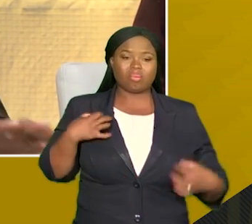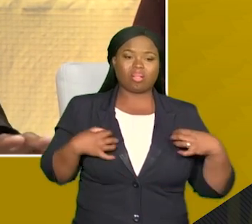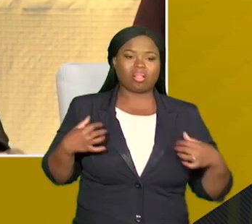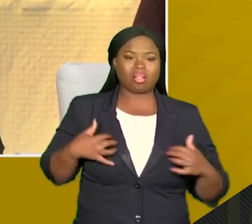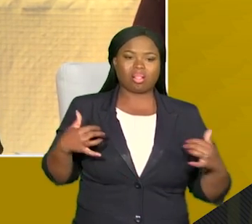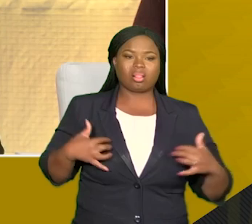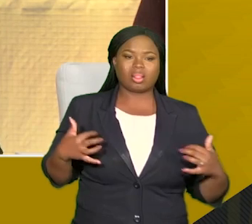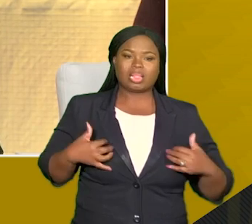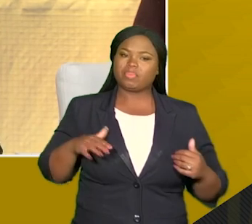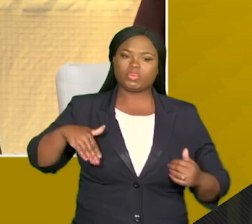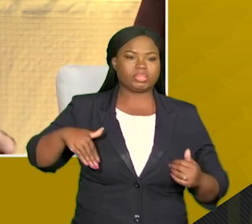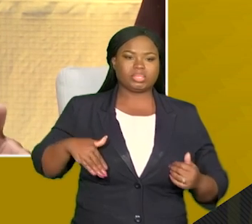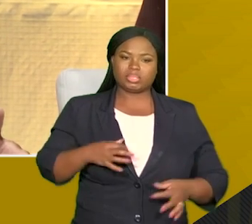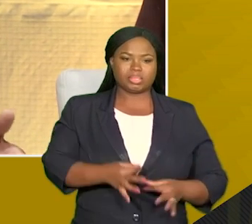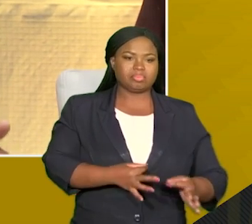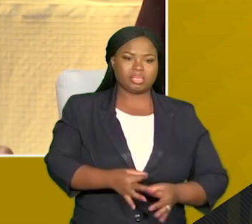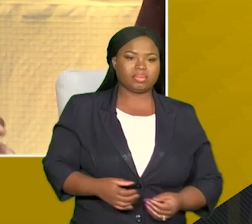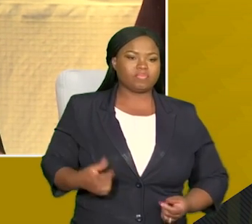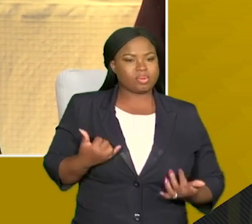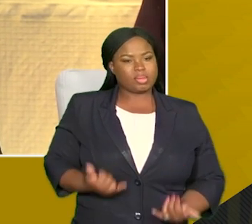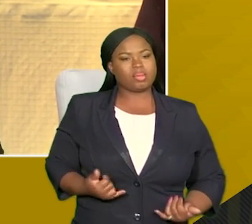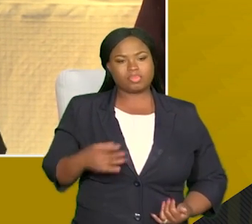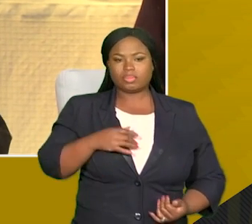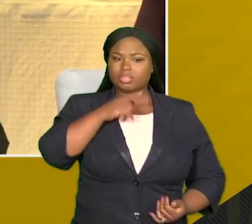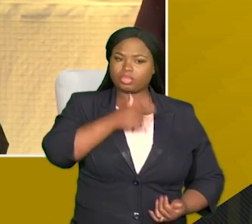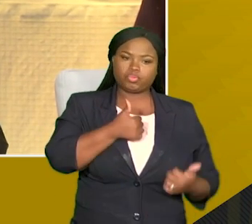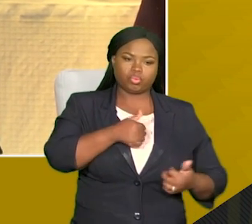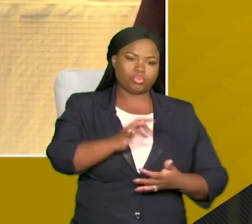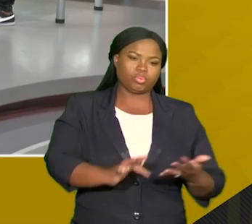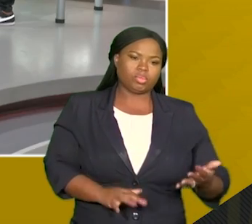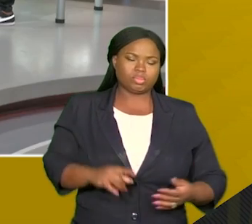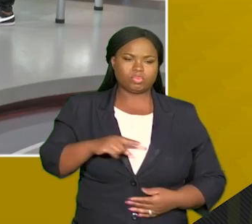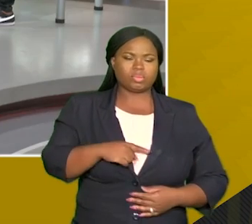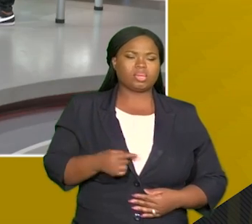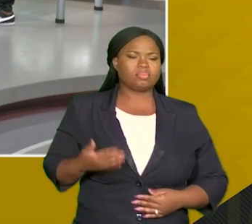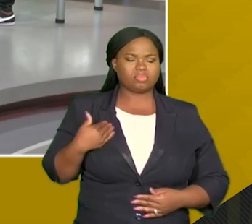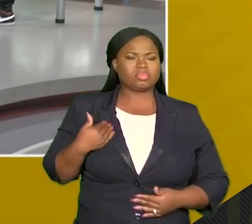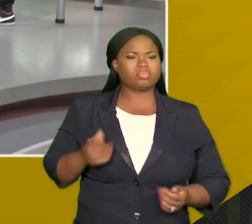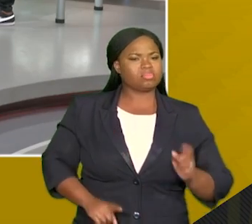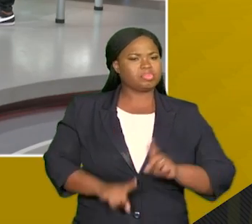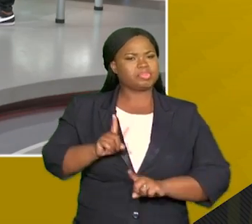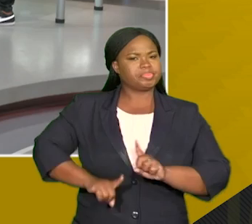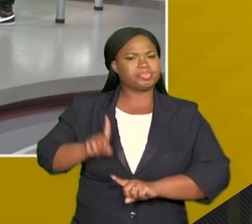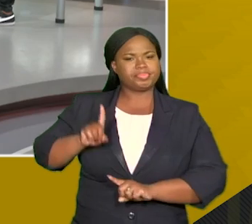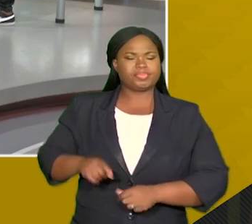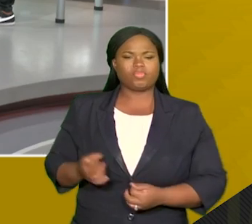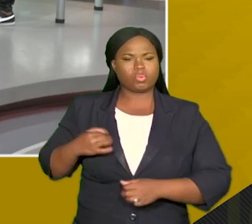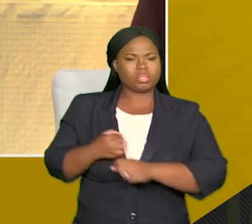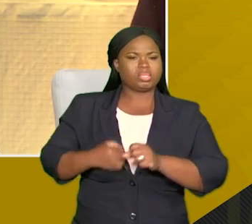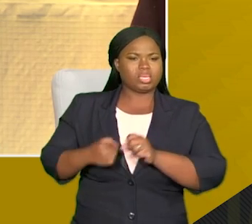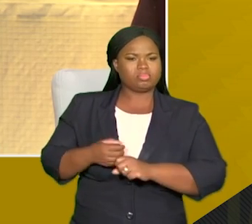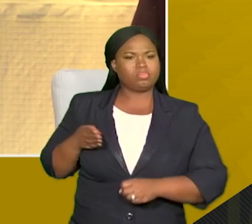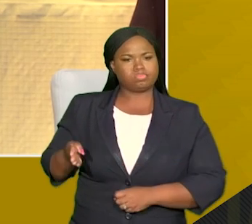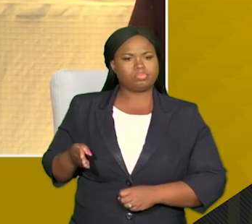haven't gone to that stage. Mm. Mm. So far, I've been telling them the good stories because I've had pretty much good success for the past years that I've